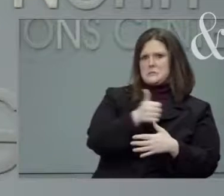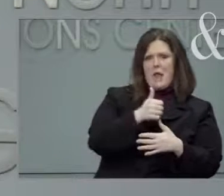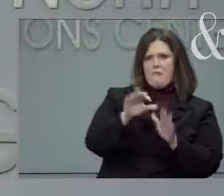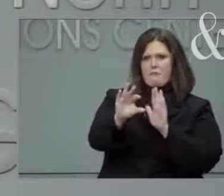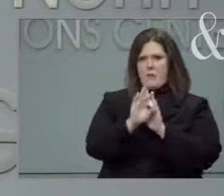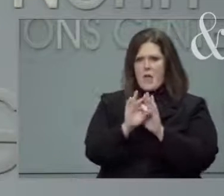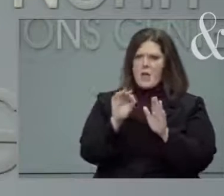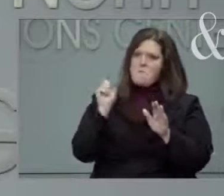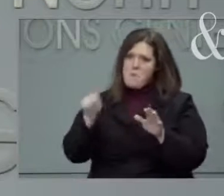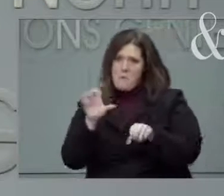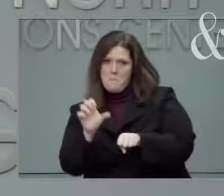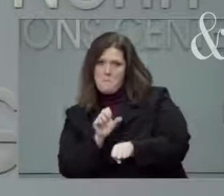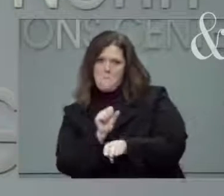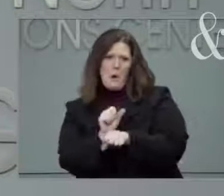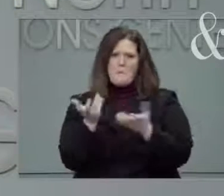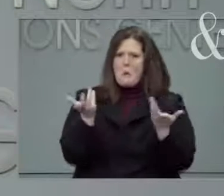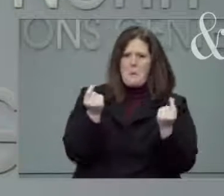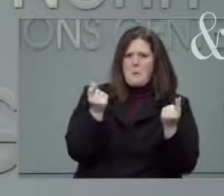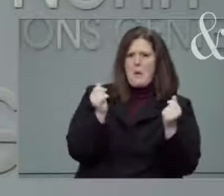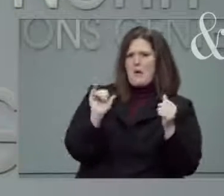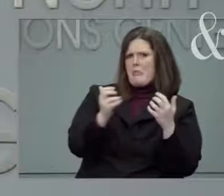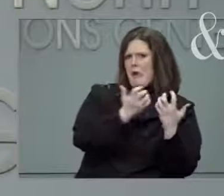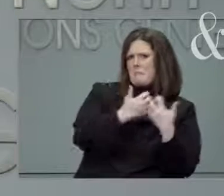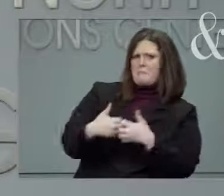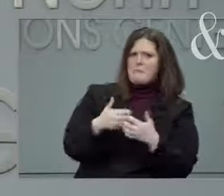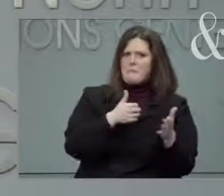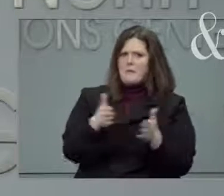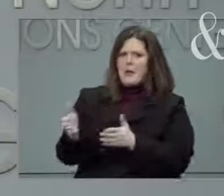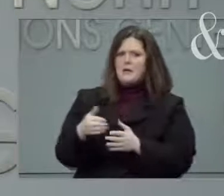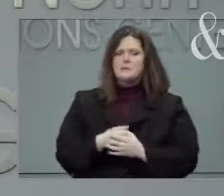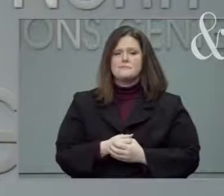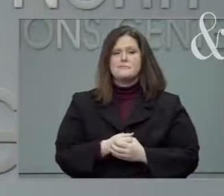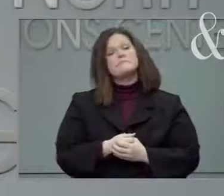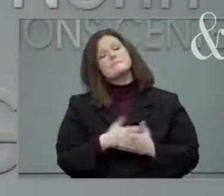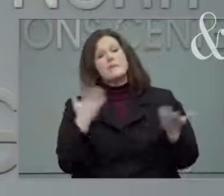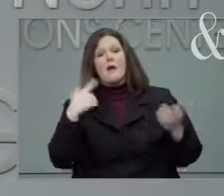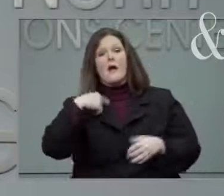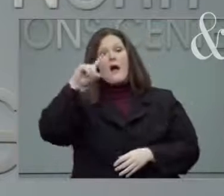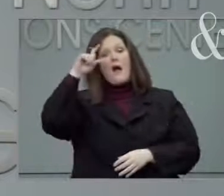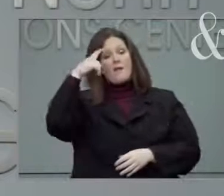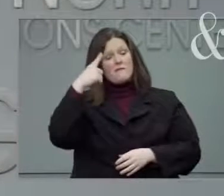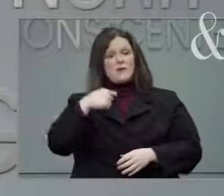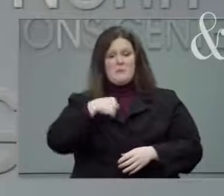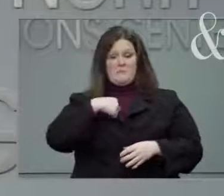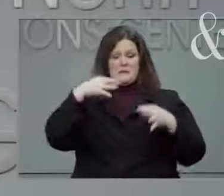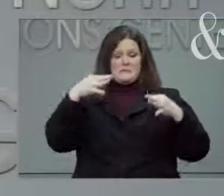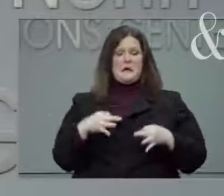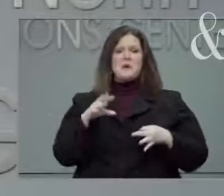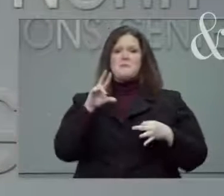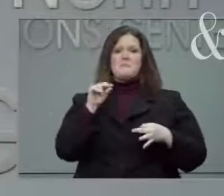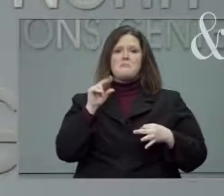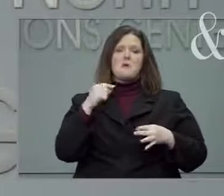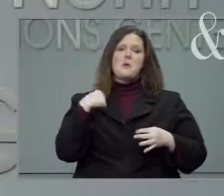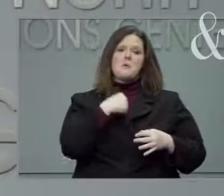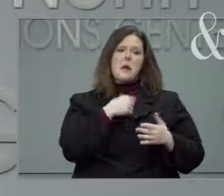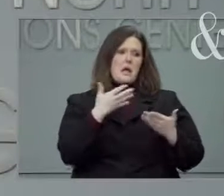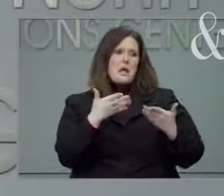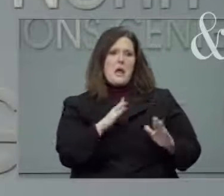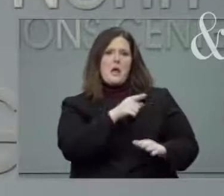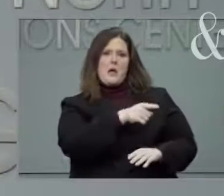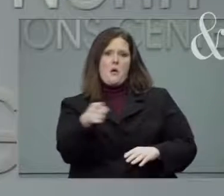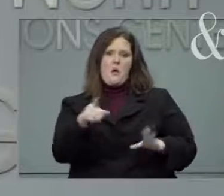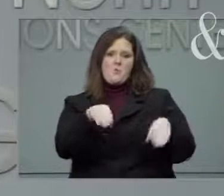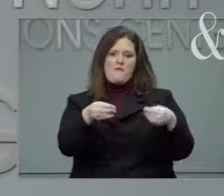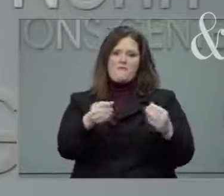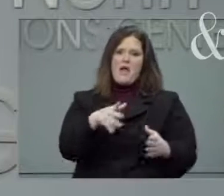starts? A lot of that depends on the provider. All the way through, we're going to continue vaccinating